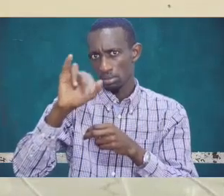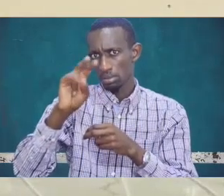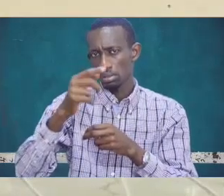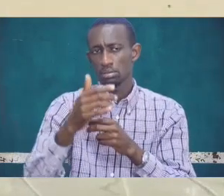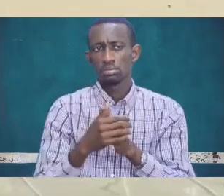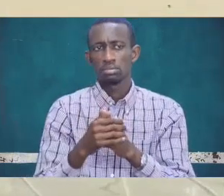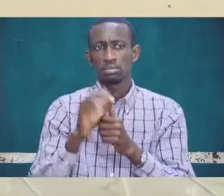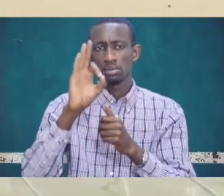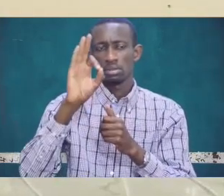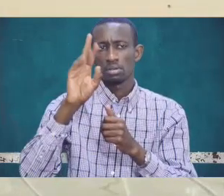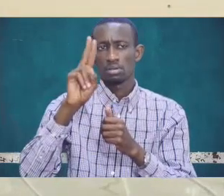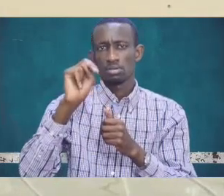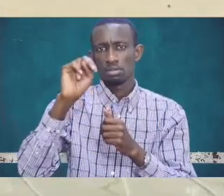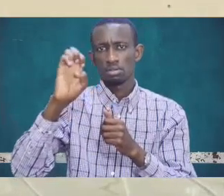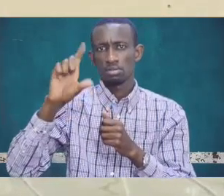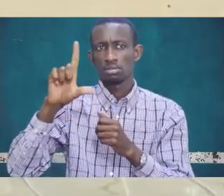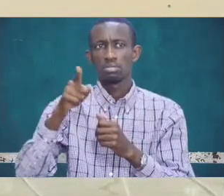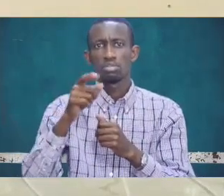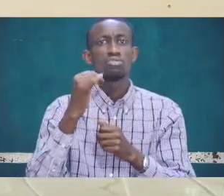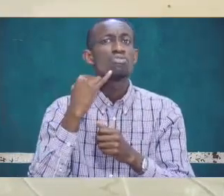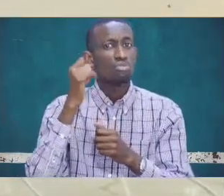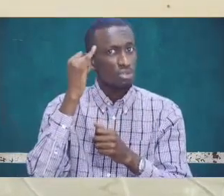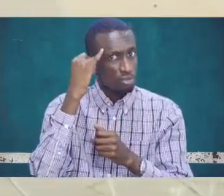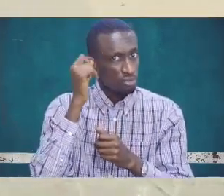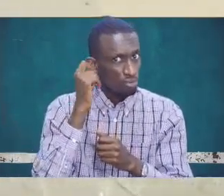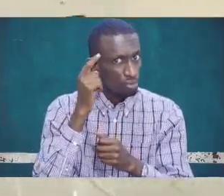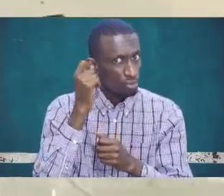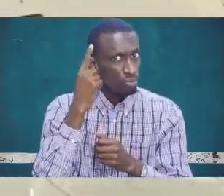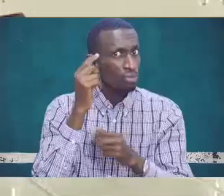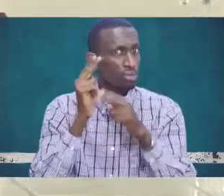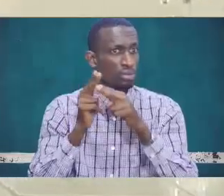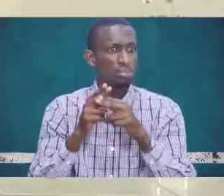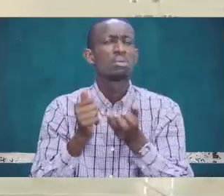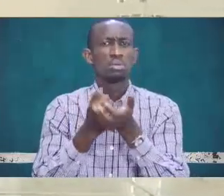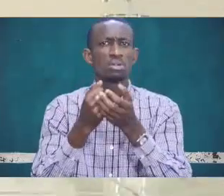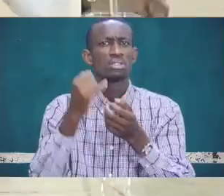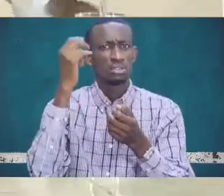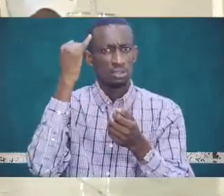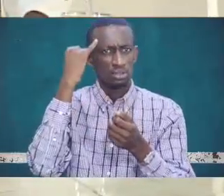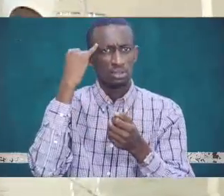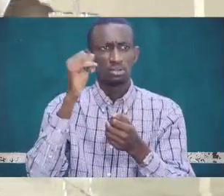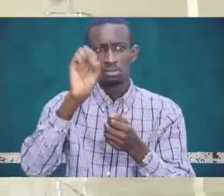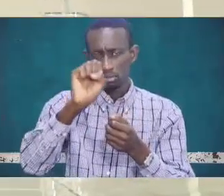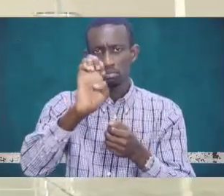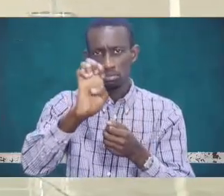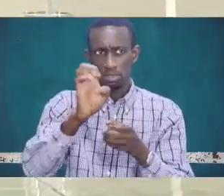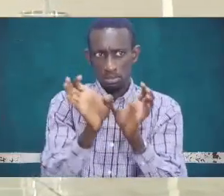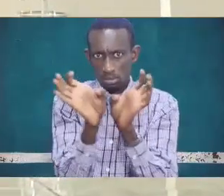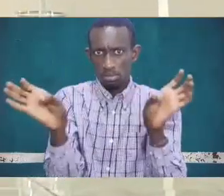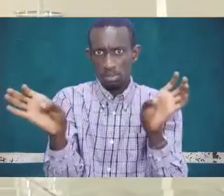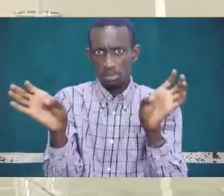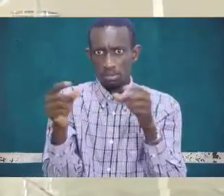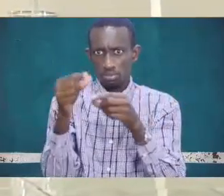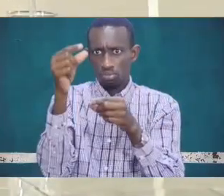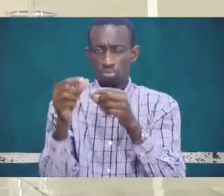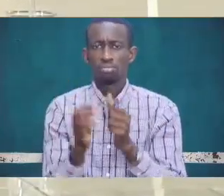funnel. When you hear the name separating, it gives sense. It is a separating funnel. So